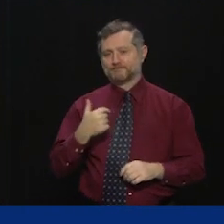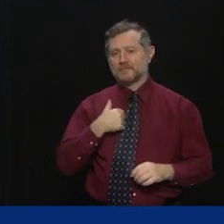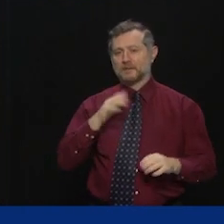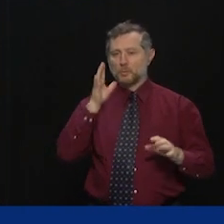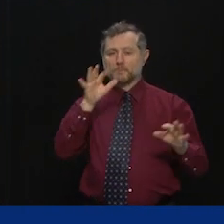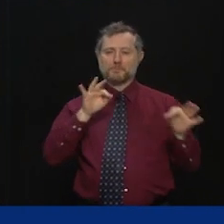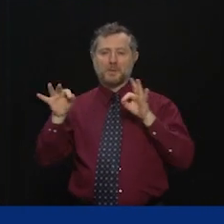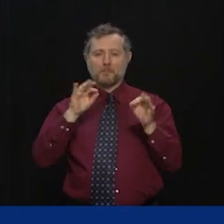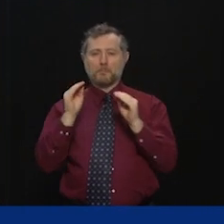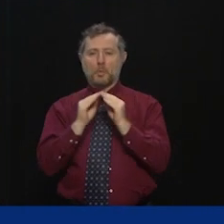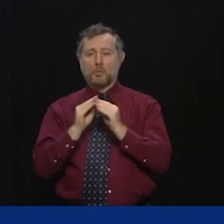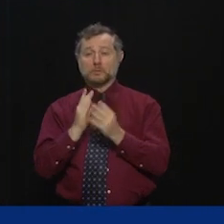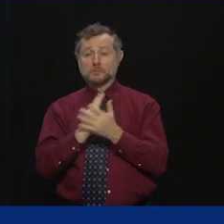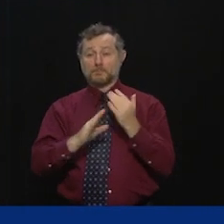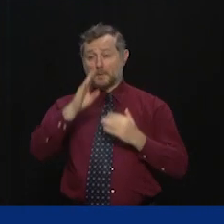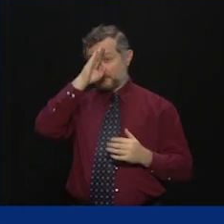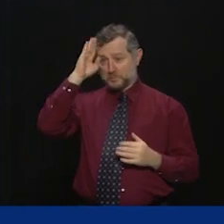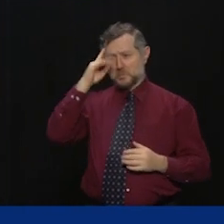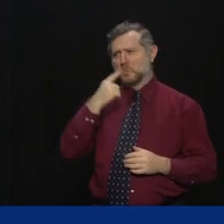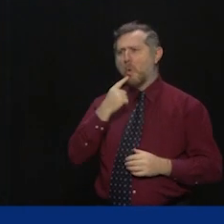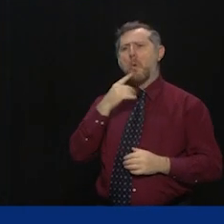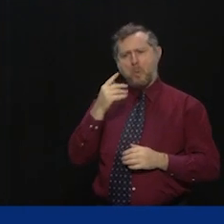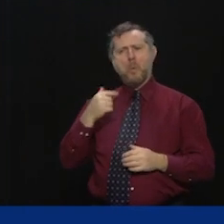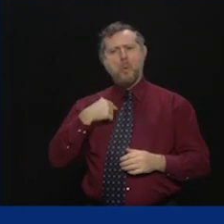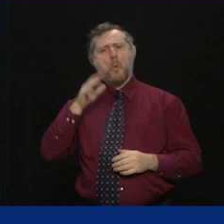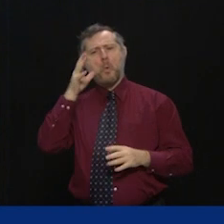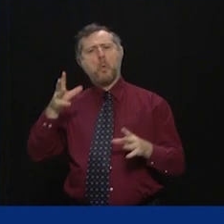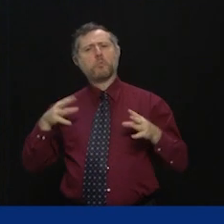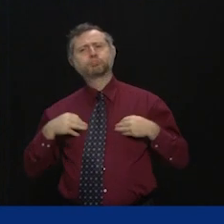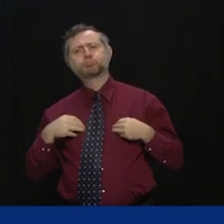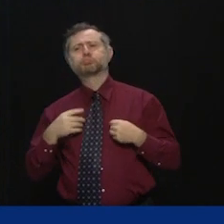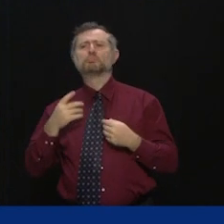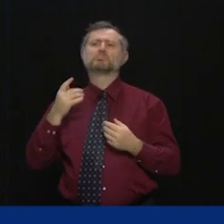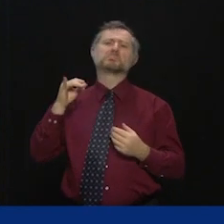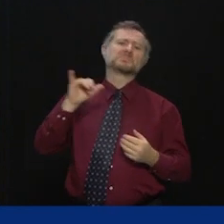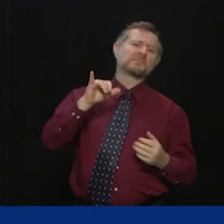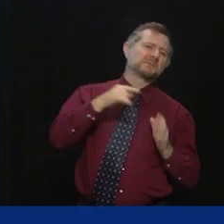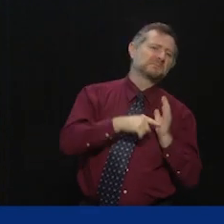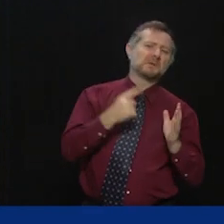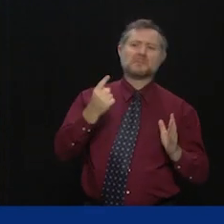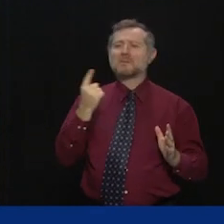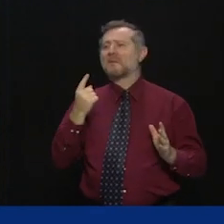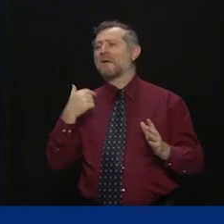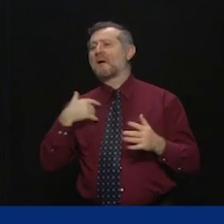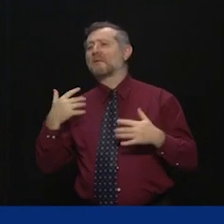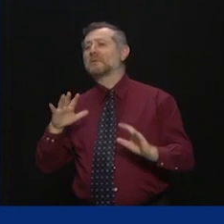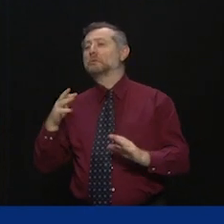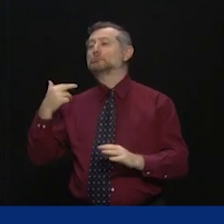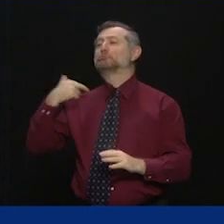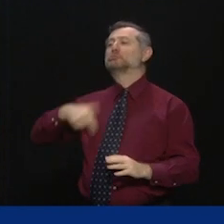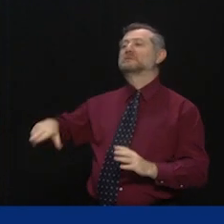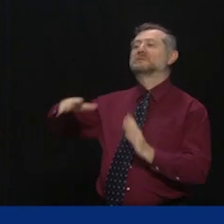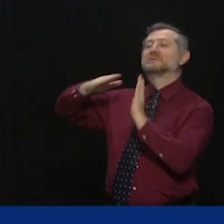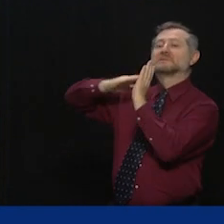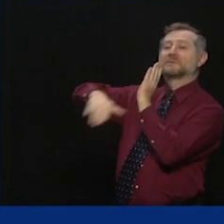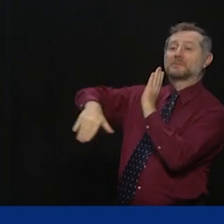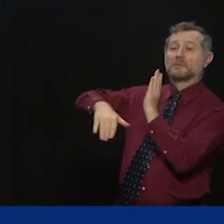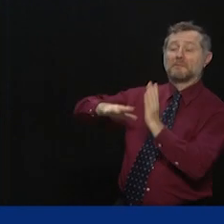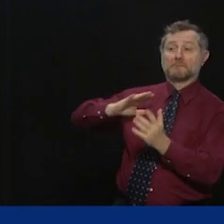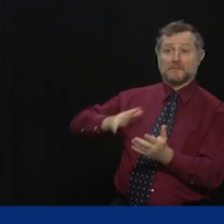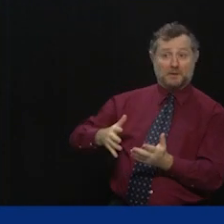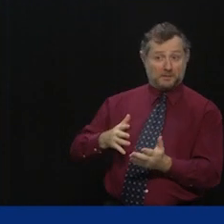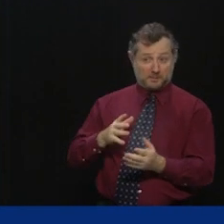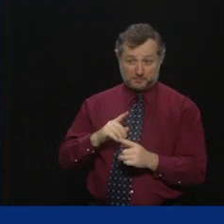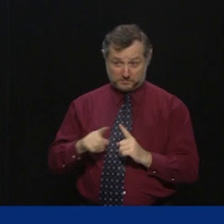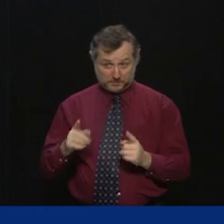hospitals are saying that they're making some accommodations if someone's claiming a religious exemption, but they're also going to not let them do that. They're not going to let